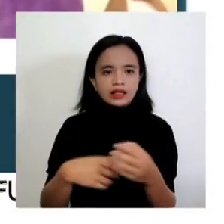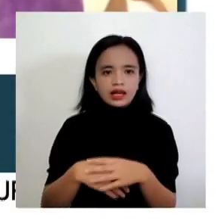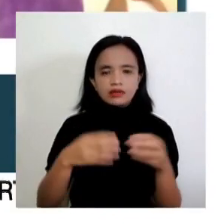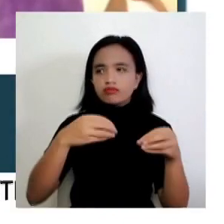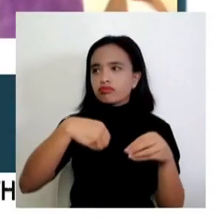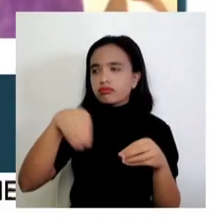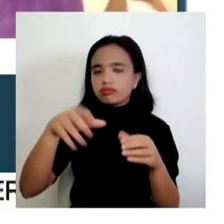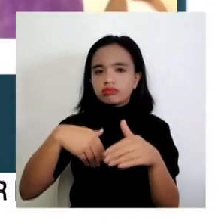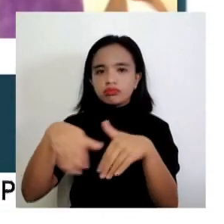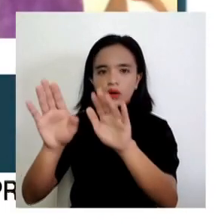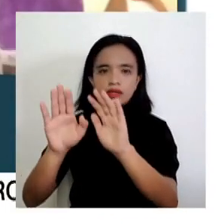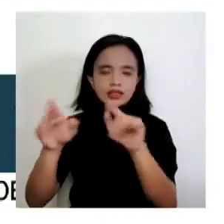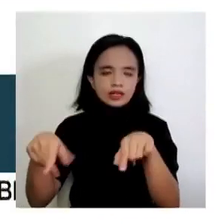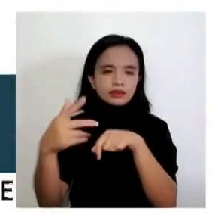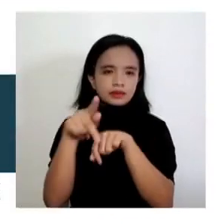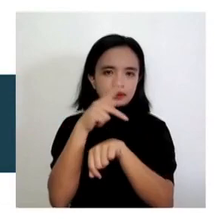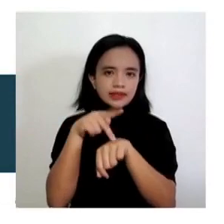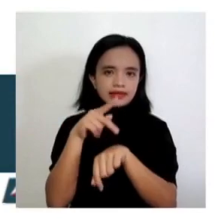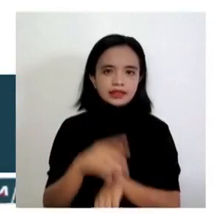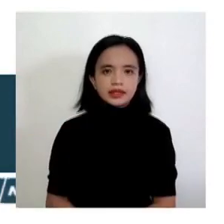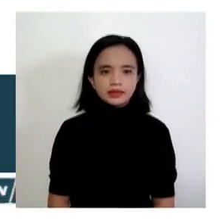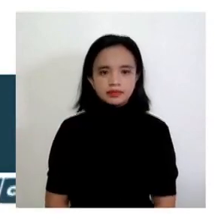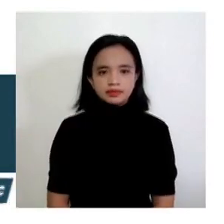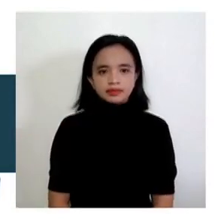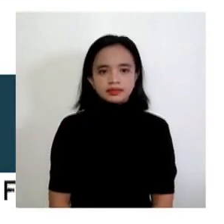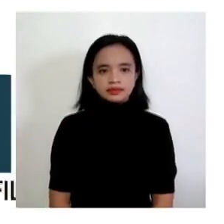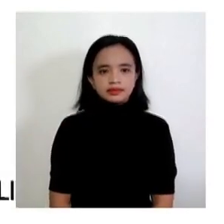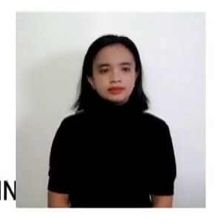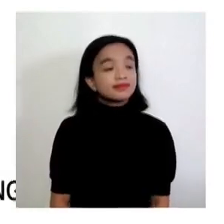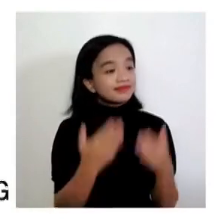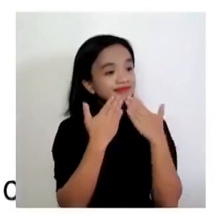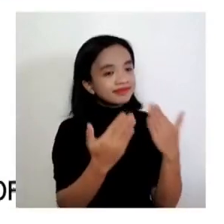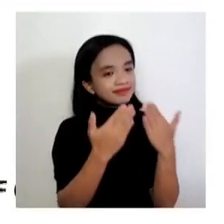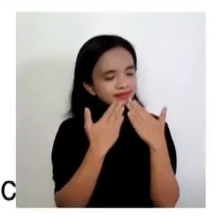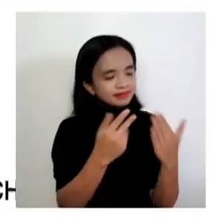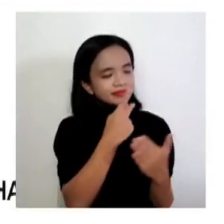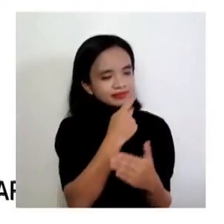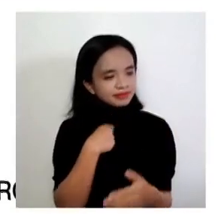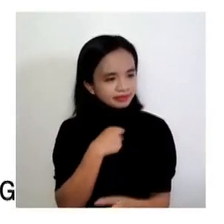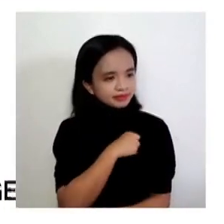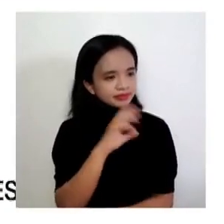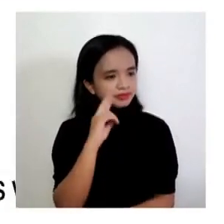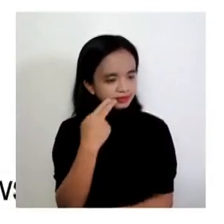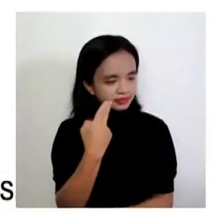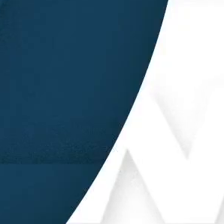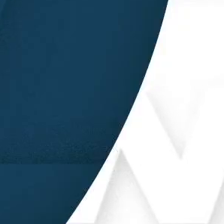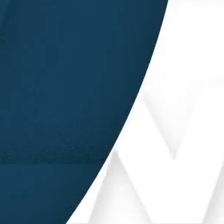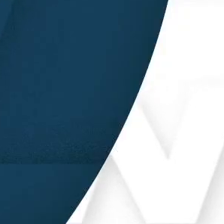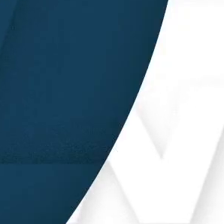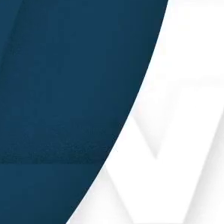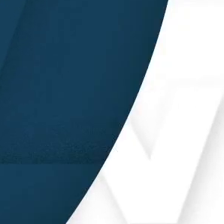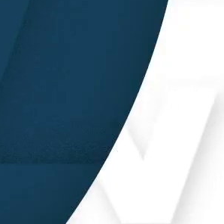country. Senator Risa Ontiveros there joining us this noon. Thanks again for your time. Really appreciate it. Take care.